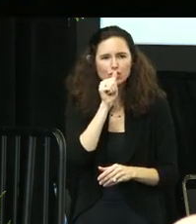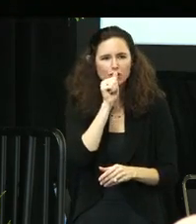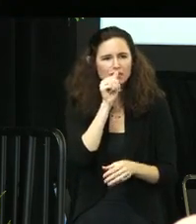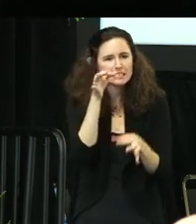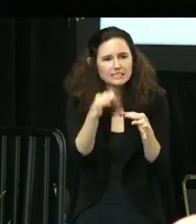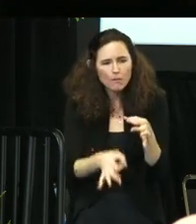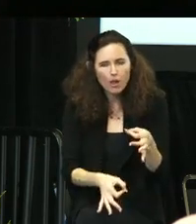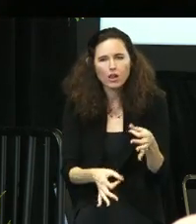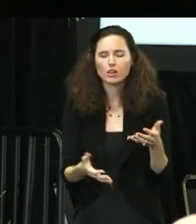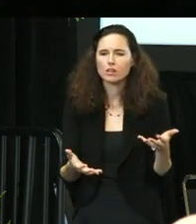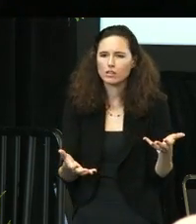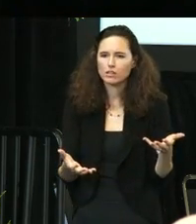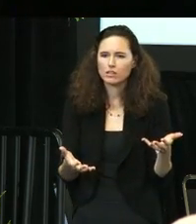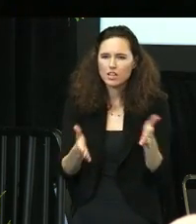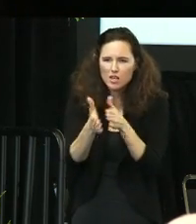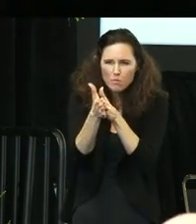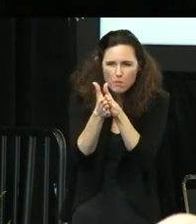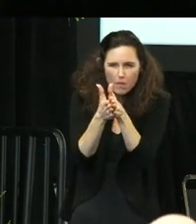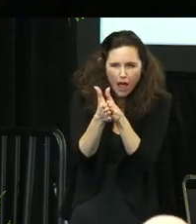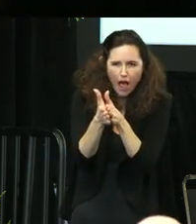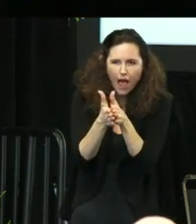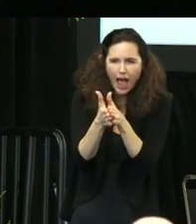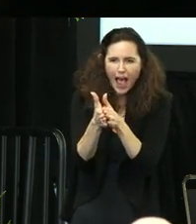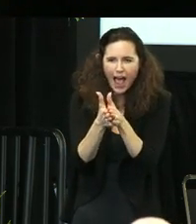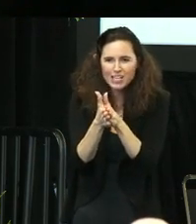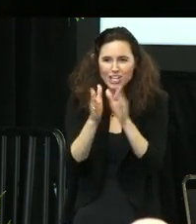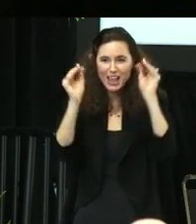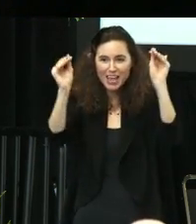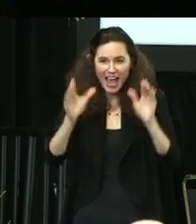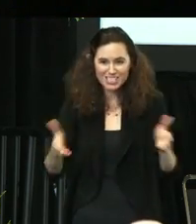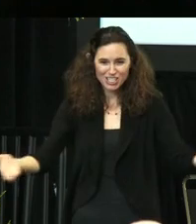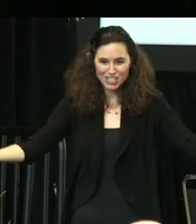simple. And the passionate educators in this